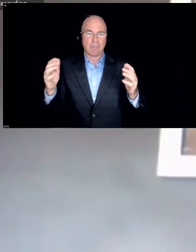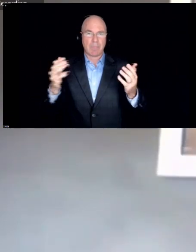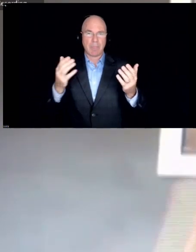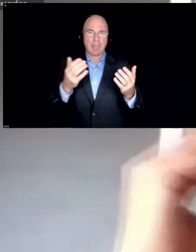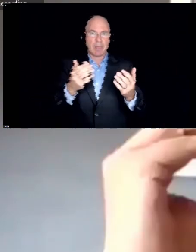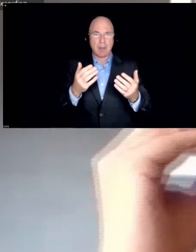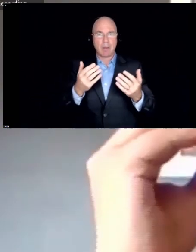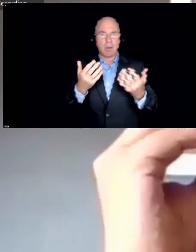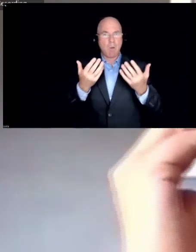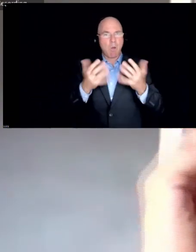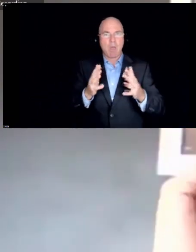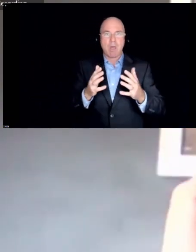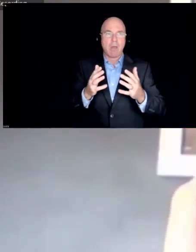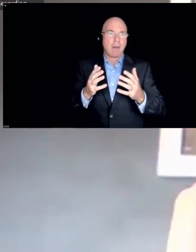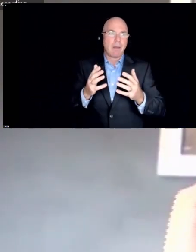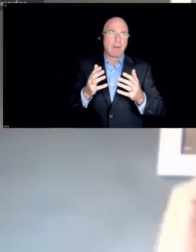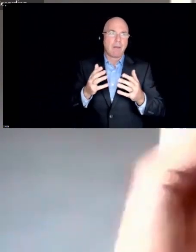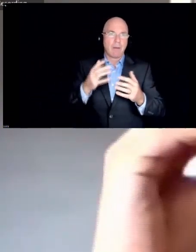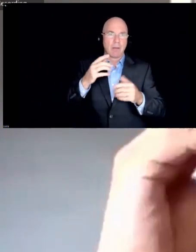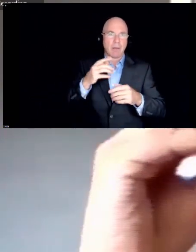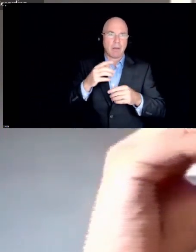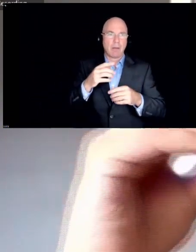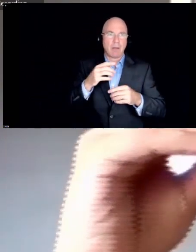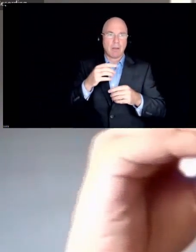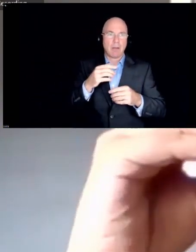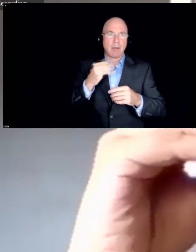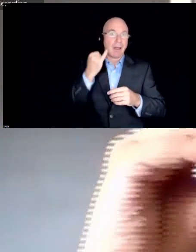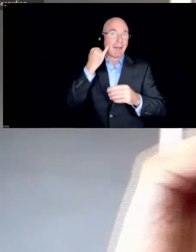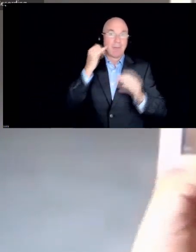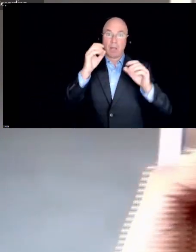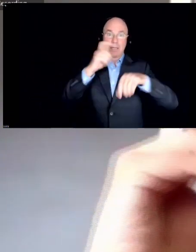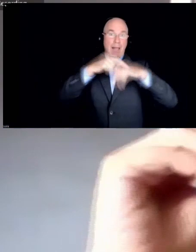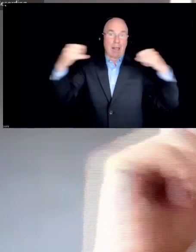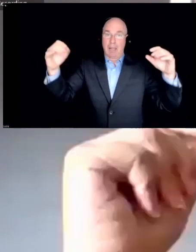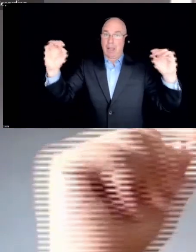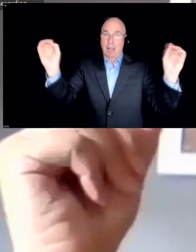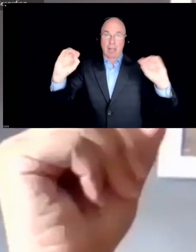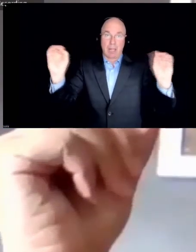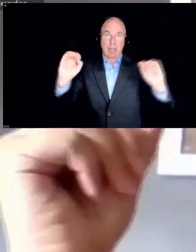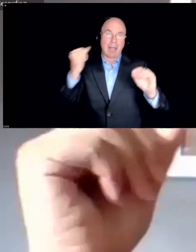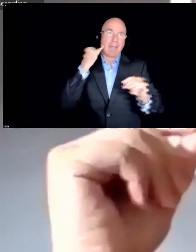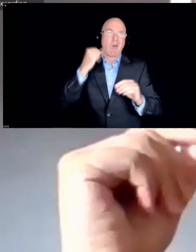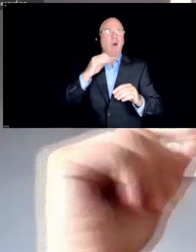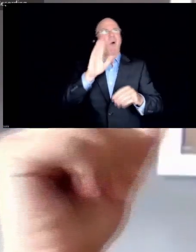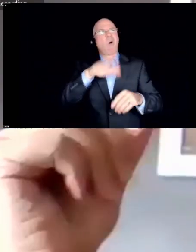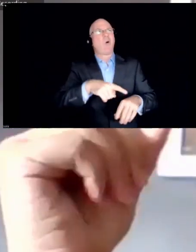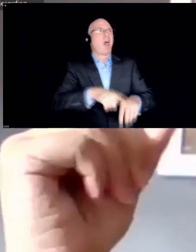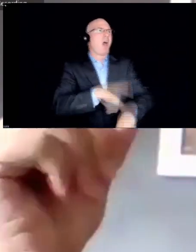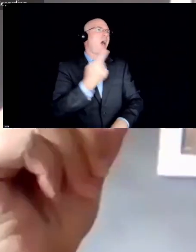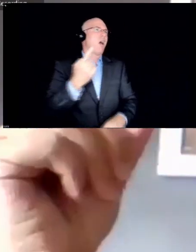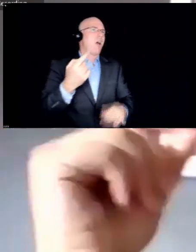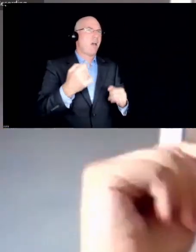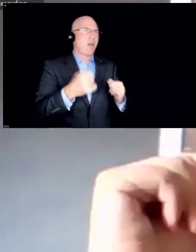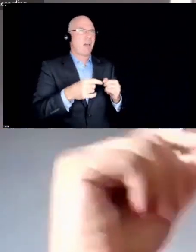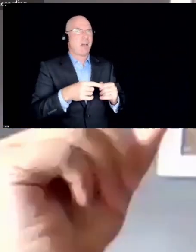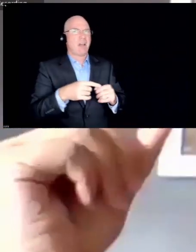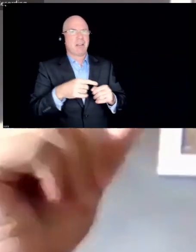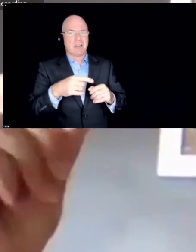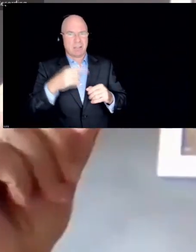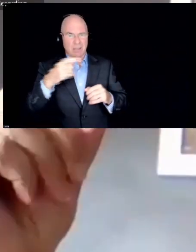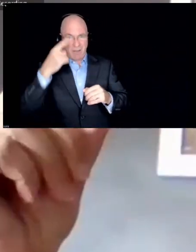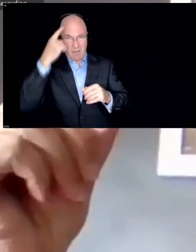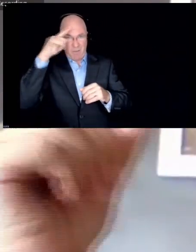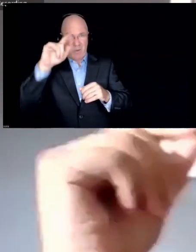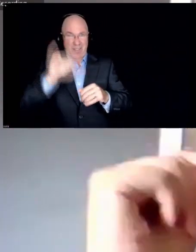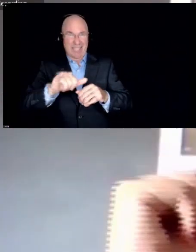recommendations. We need to think about if we don't have a timeline, and if we say it takes too long to promote and advance